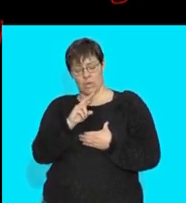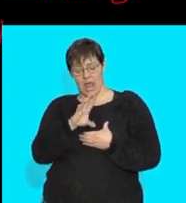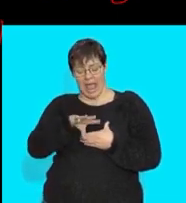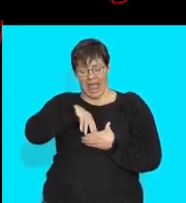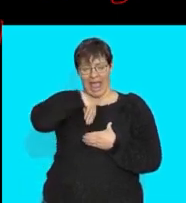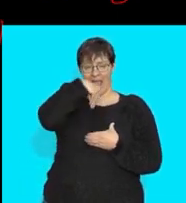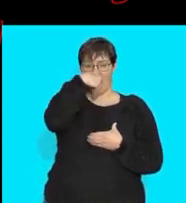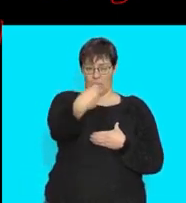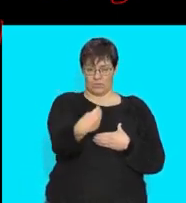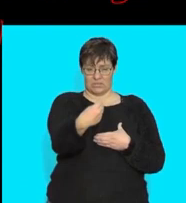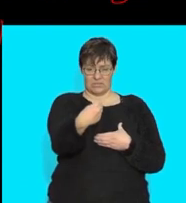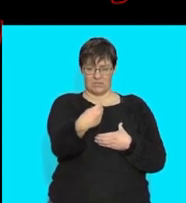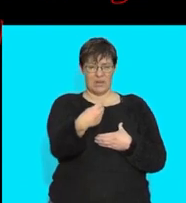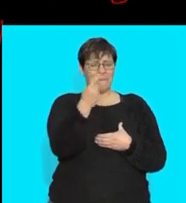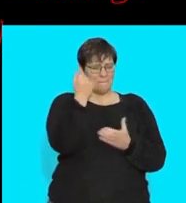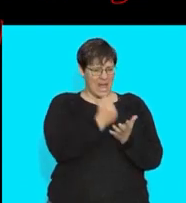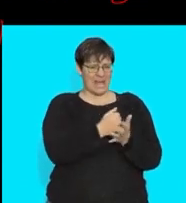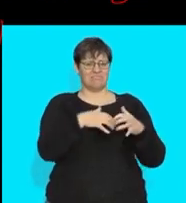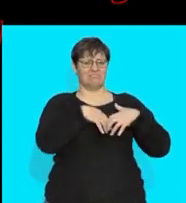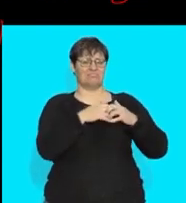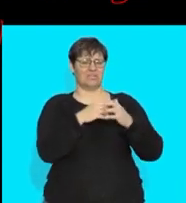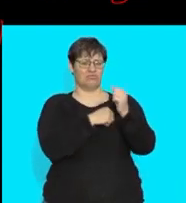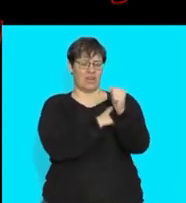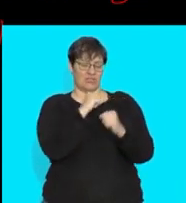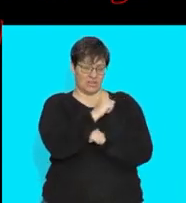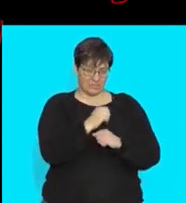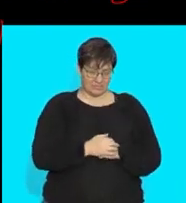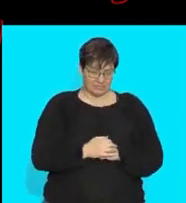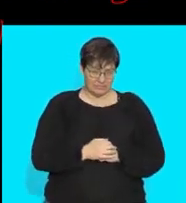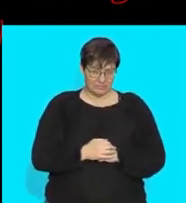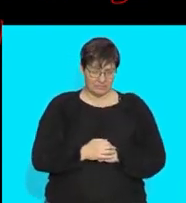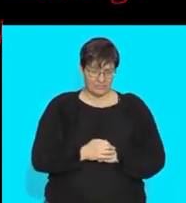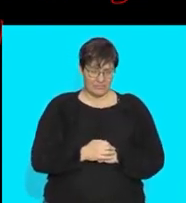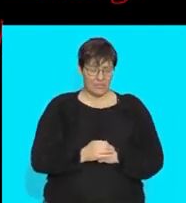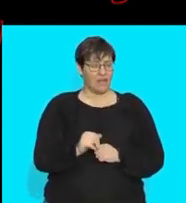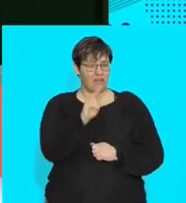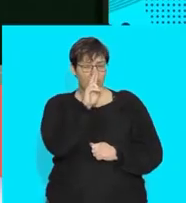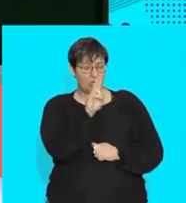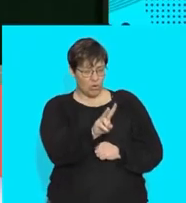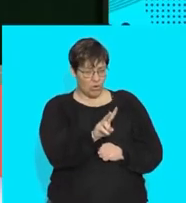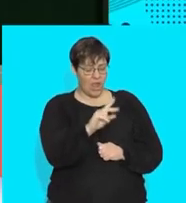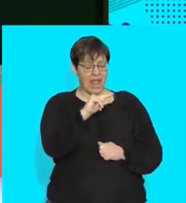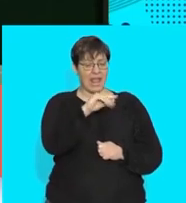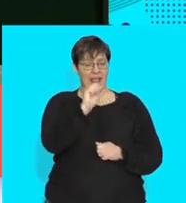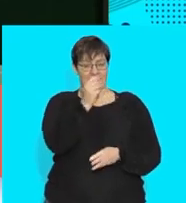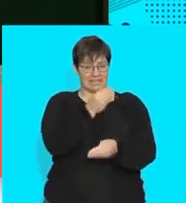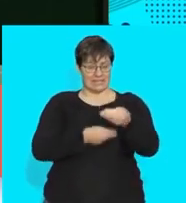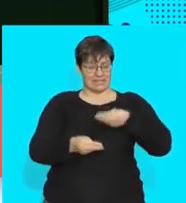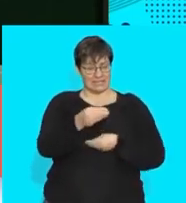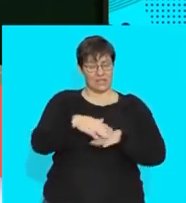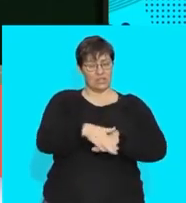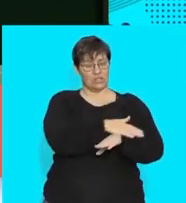get out of. So each time that we're looking at, whenever we're looking at a gaseous exchange